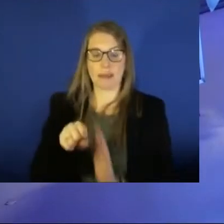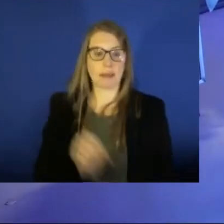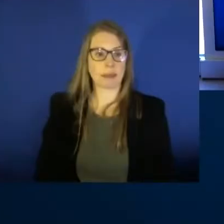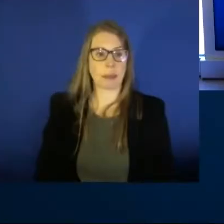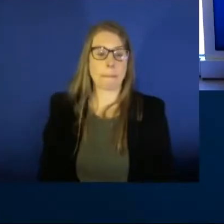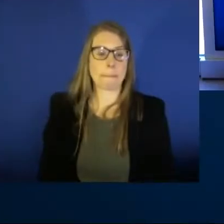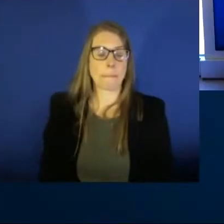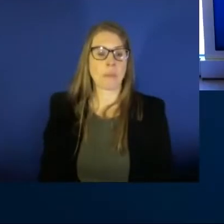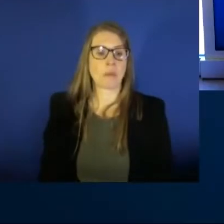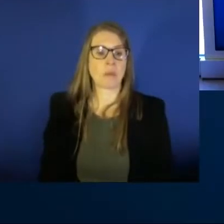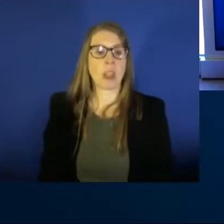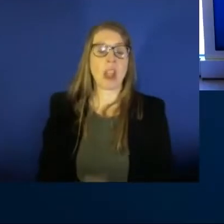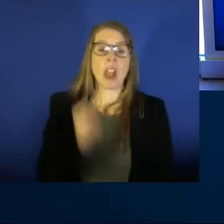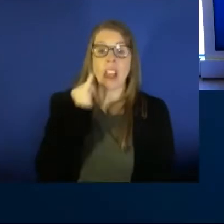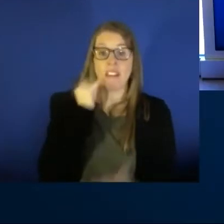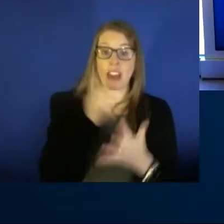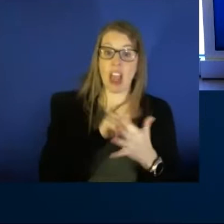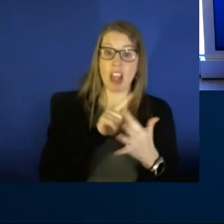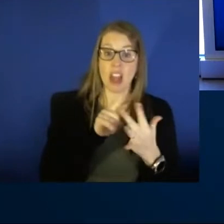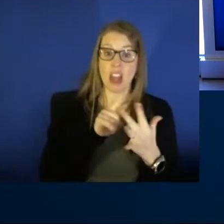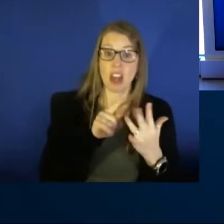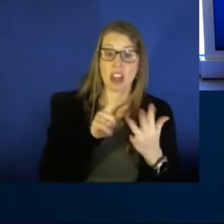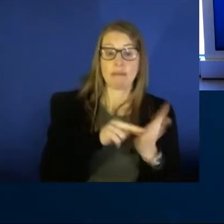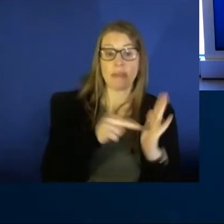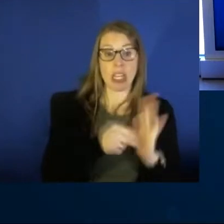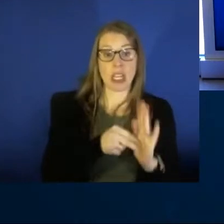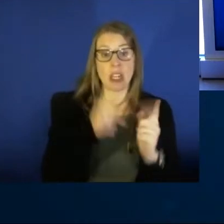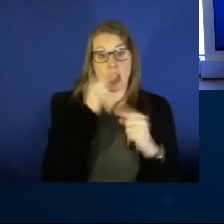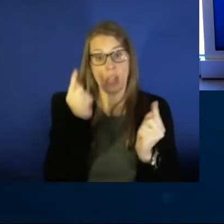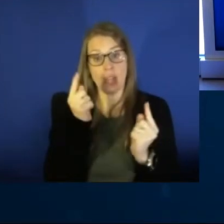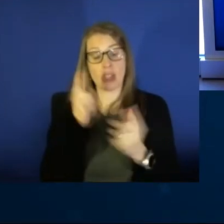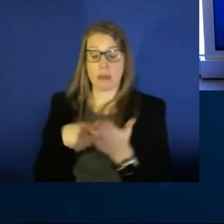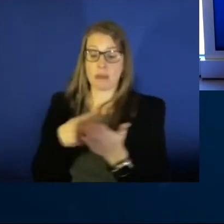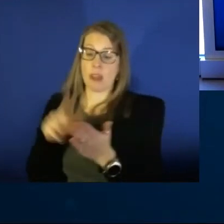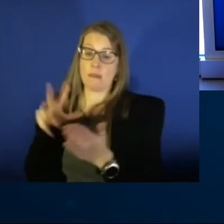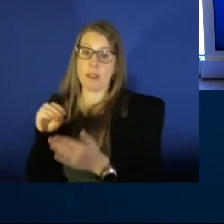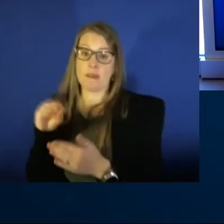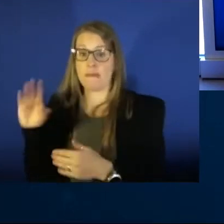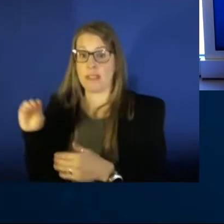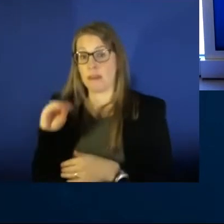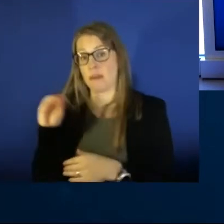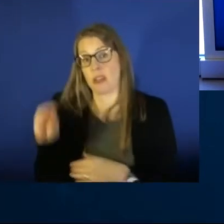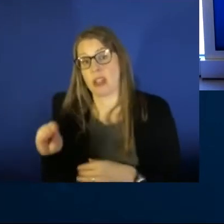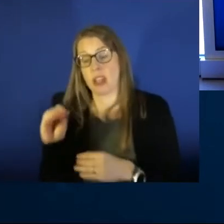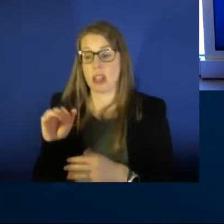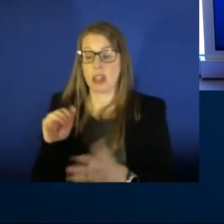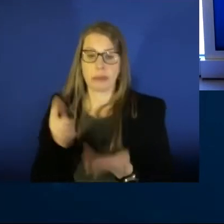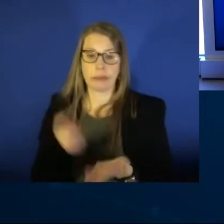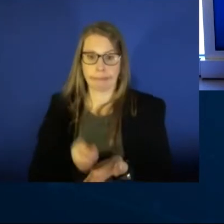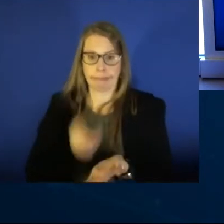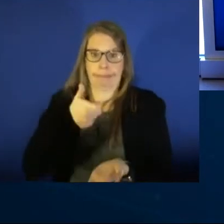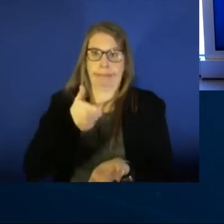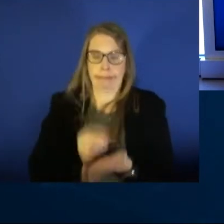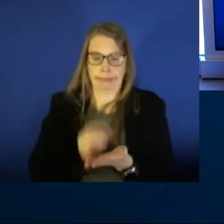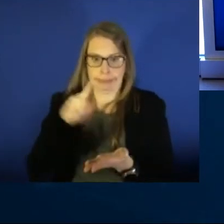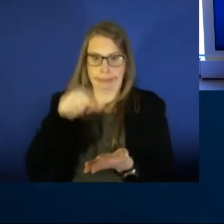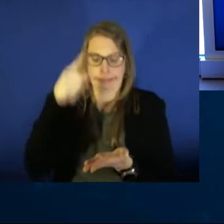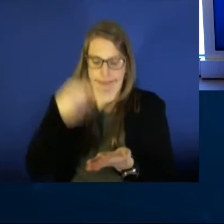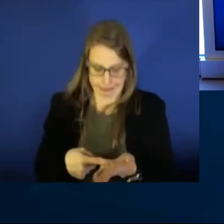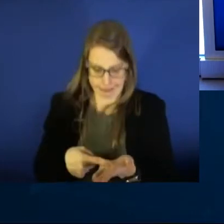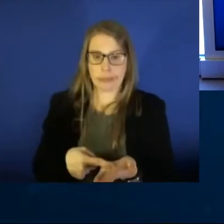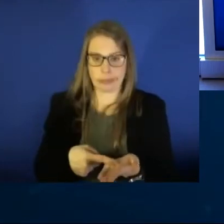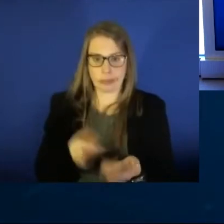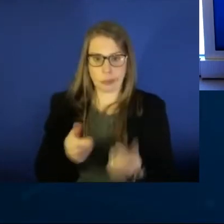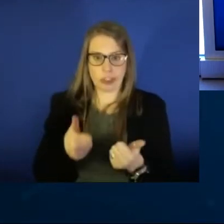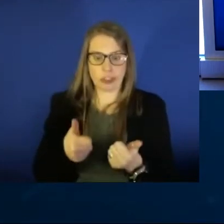if it's this, it's this, it's this, and sometimes it's about 50-50, which is about like a coin to tell the difference. And sometimes we get more successful. I think fever is a big